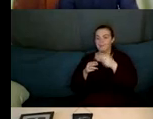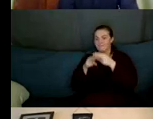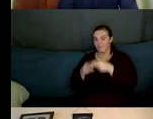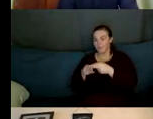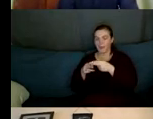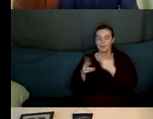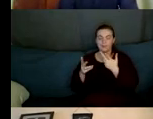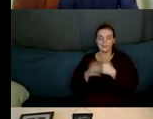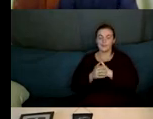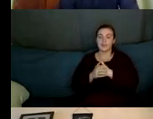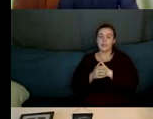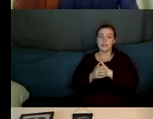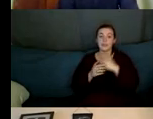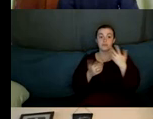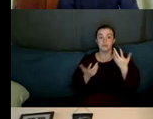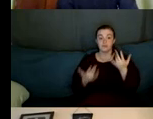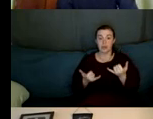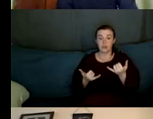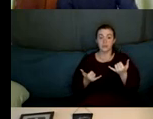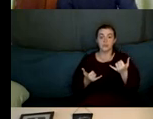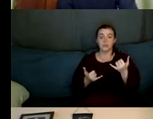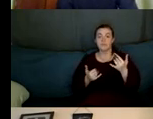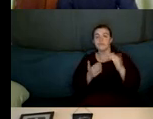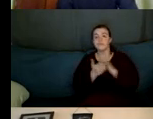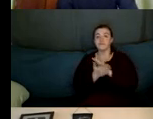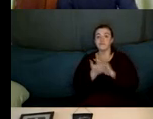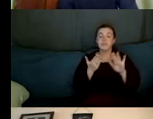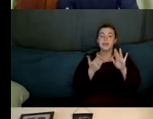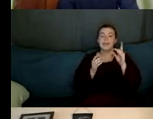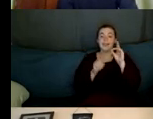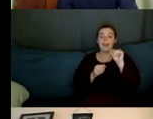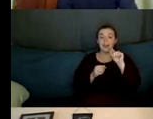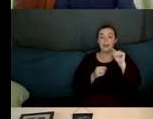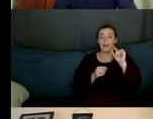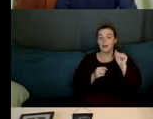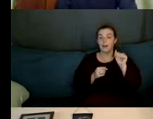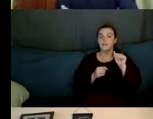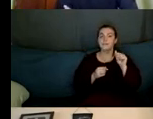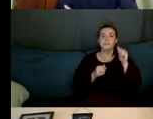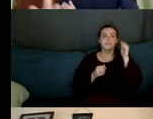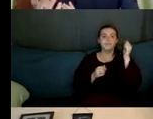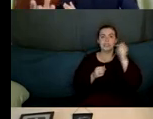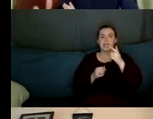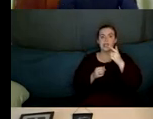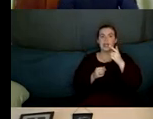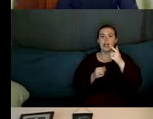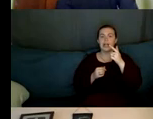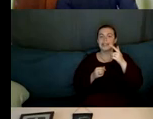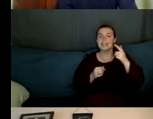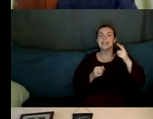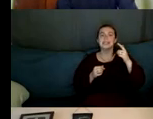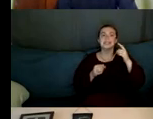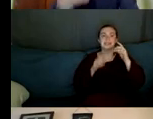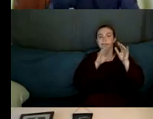some basic data cleanup. Most of that is going to consist of things like everybody typed their SCA kingdom in differently, right?